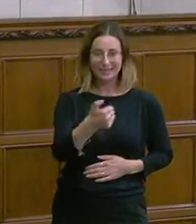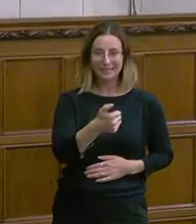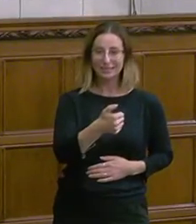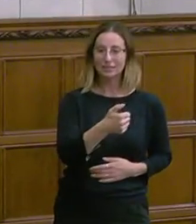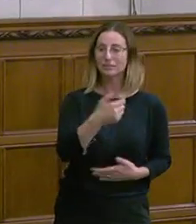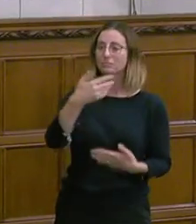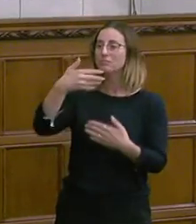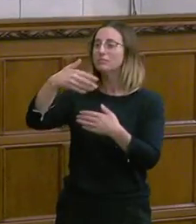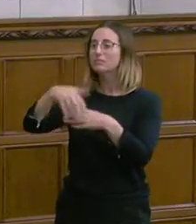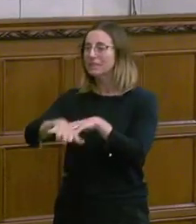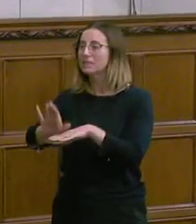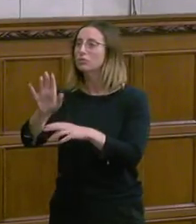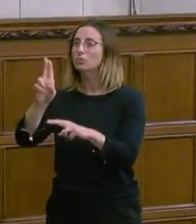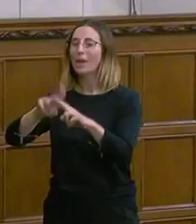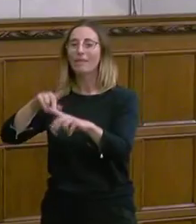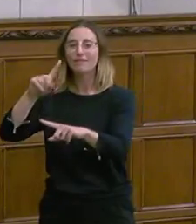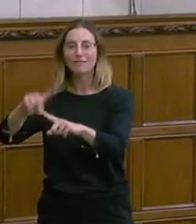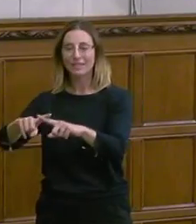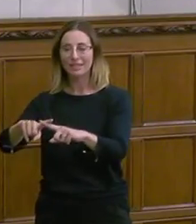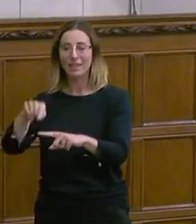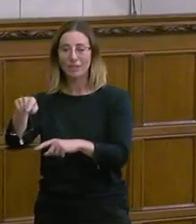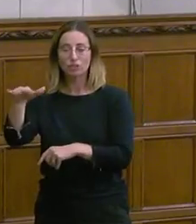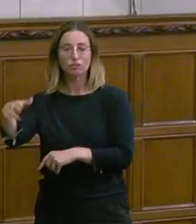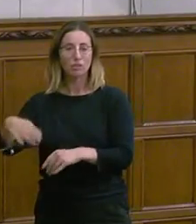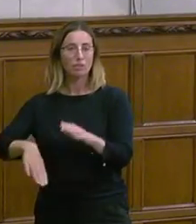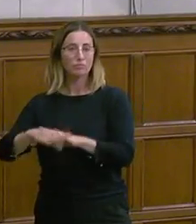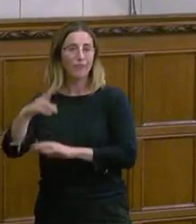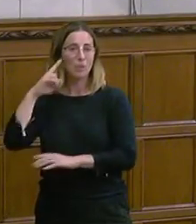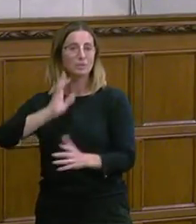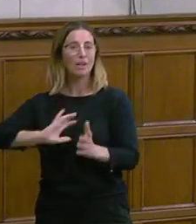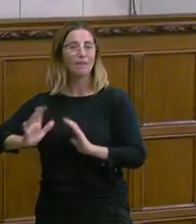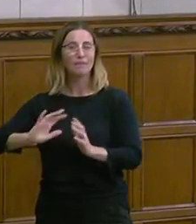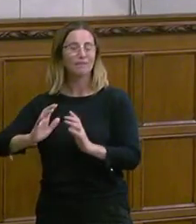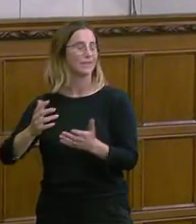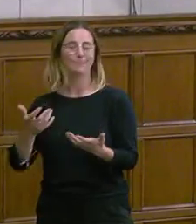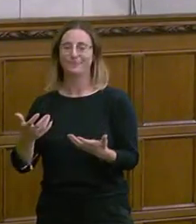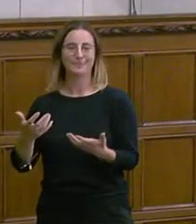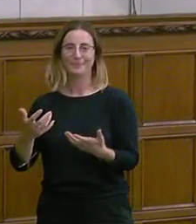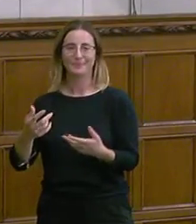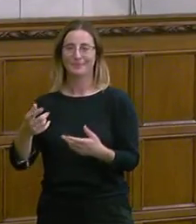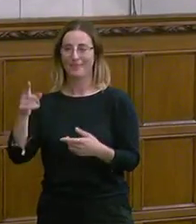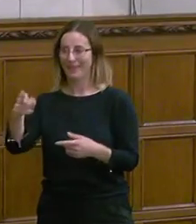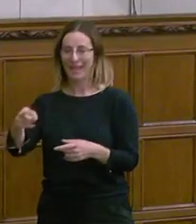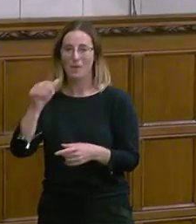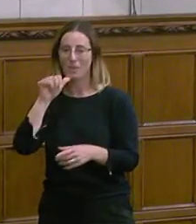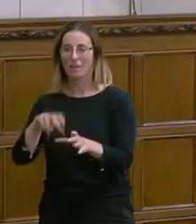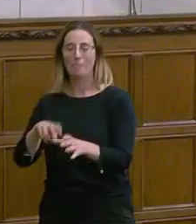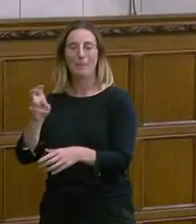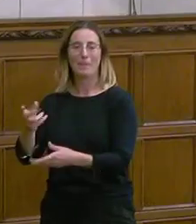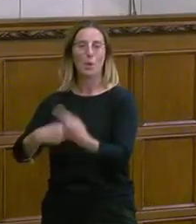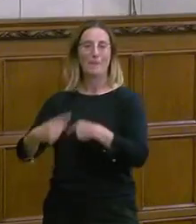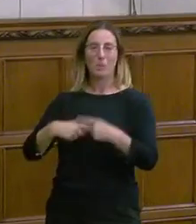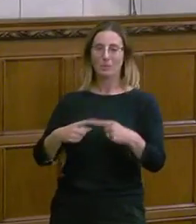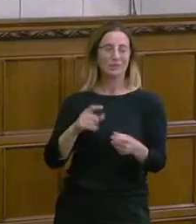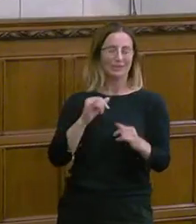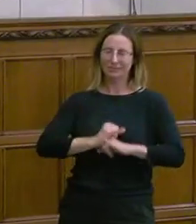there's no support and they're profoundly deaf, then I can tell you, Minister, again, I've seen it many times, they will immediately go backwards, and that would be a terrible